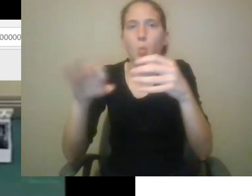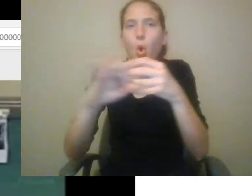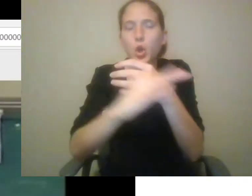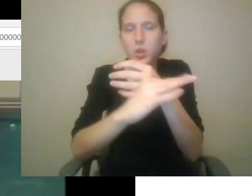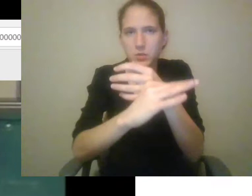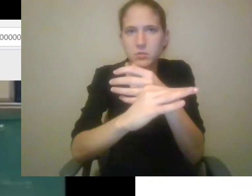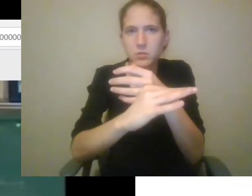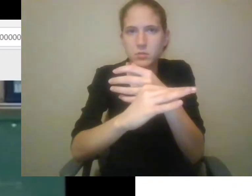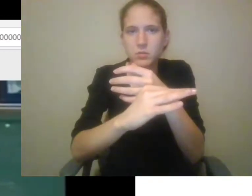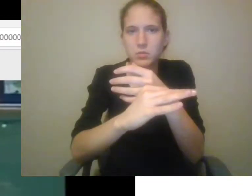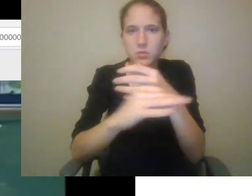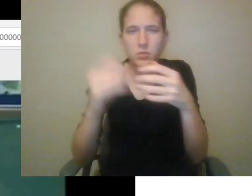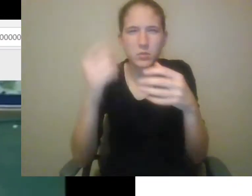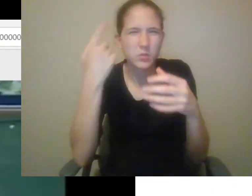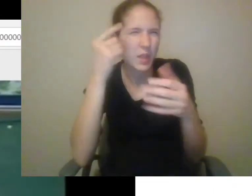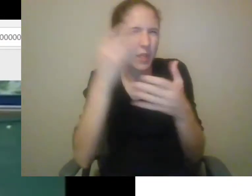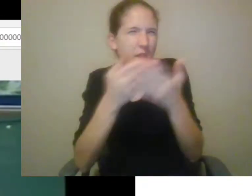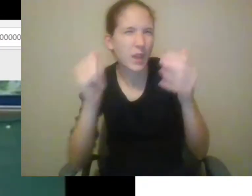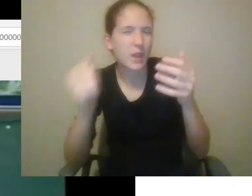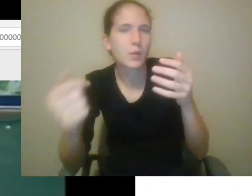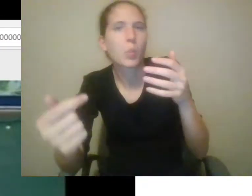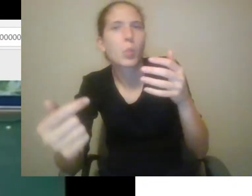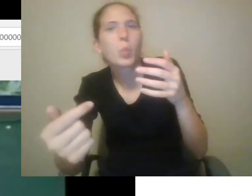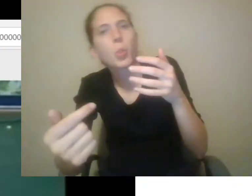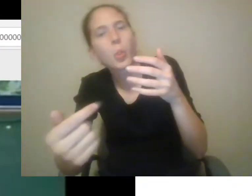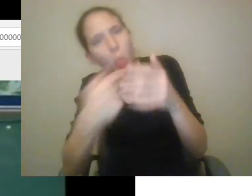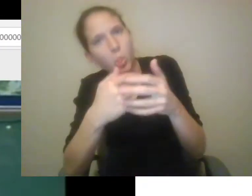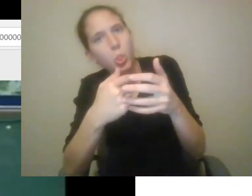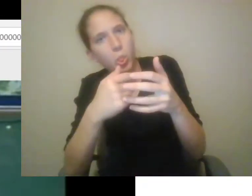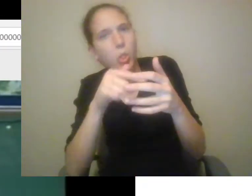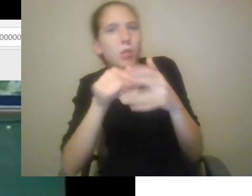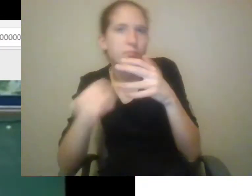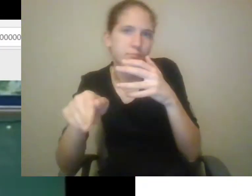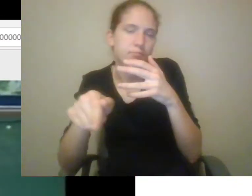yet, cell membrane has pores which